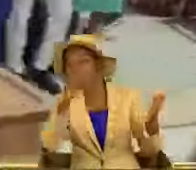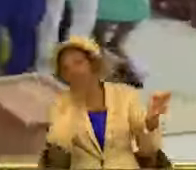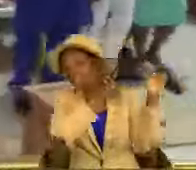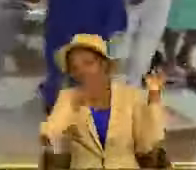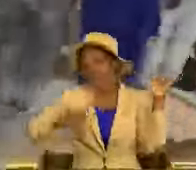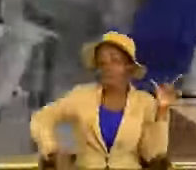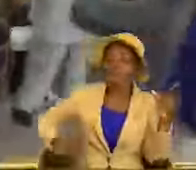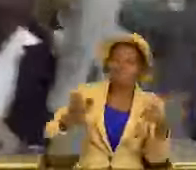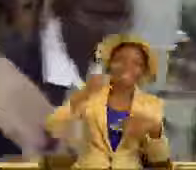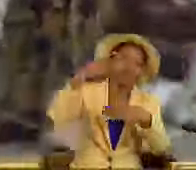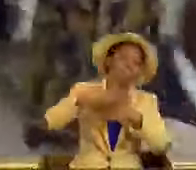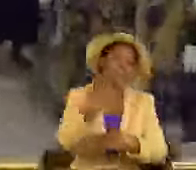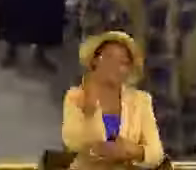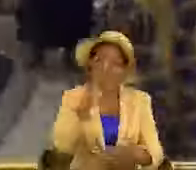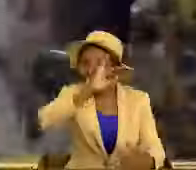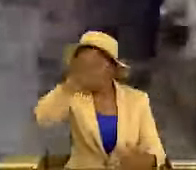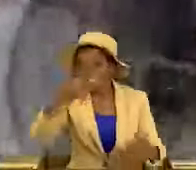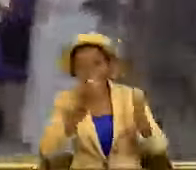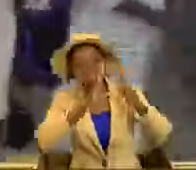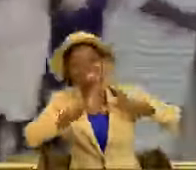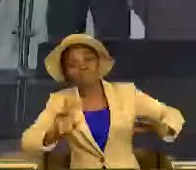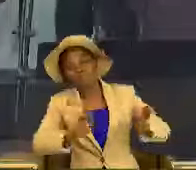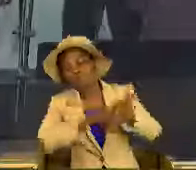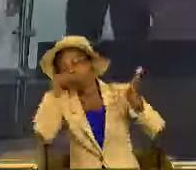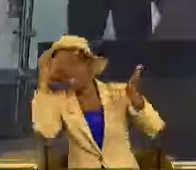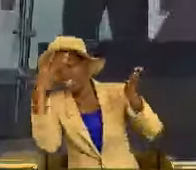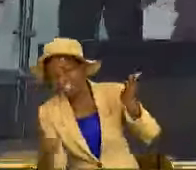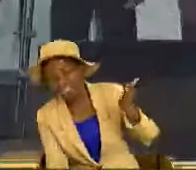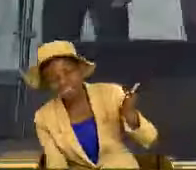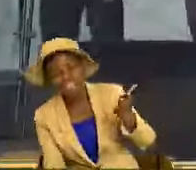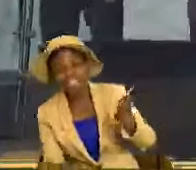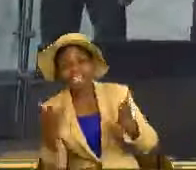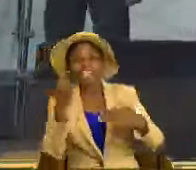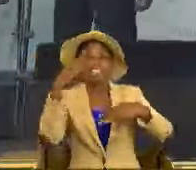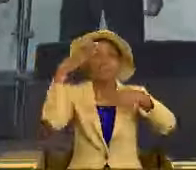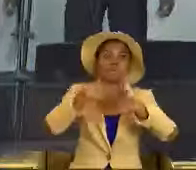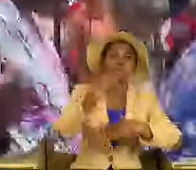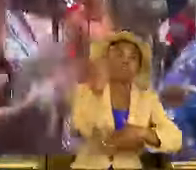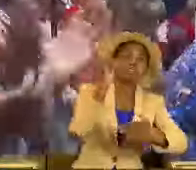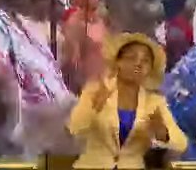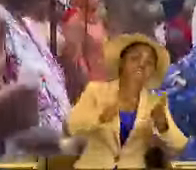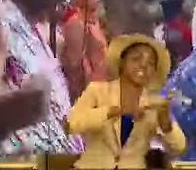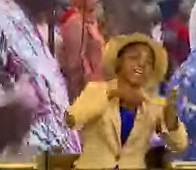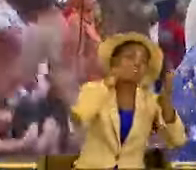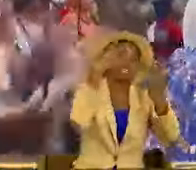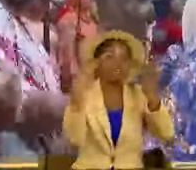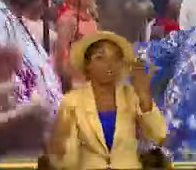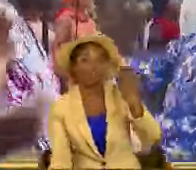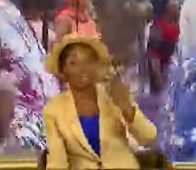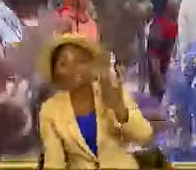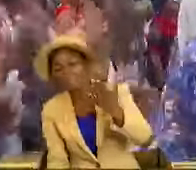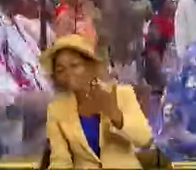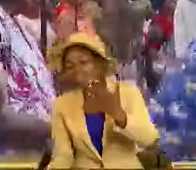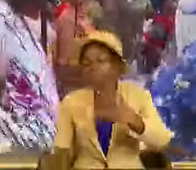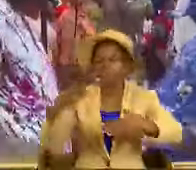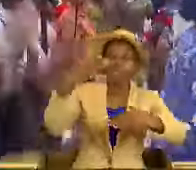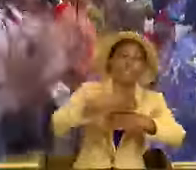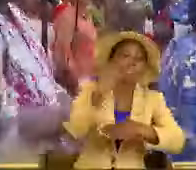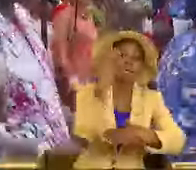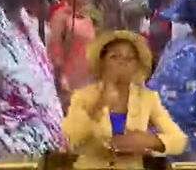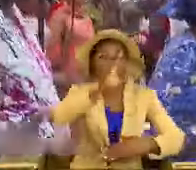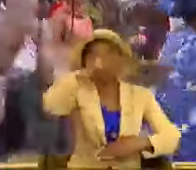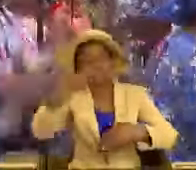praising the Lord the walls of Jer jer jer